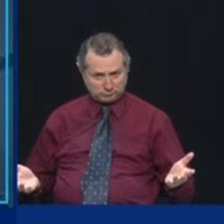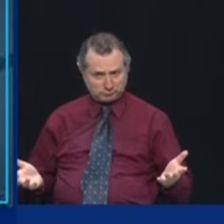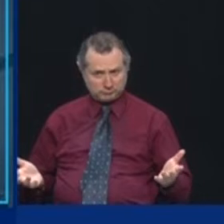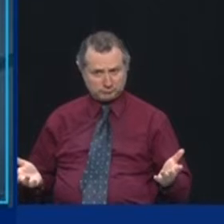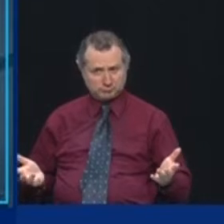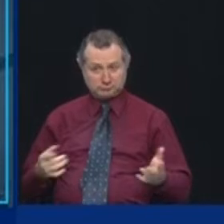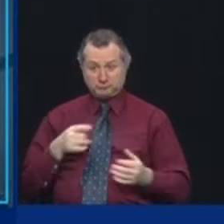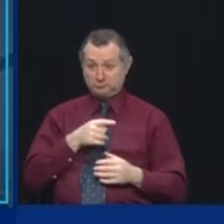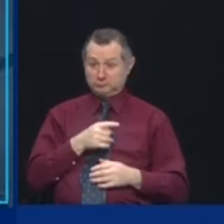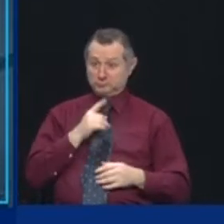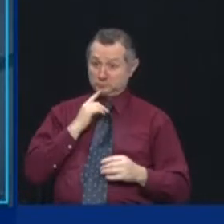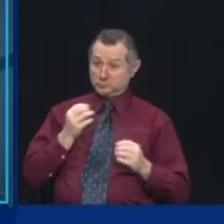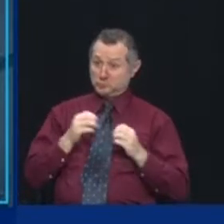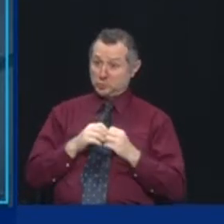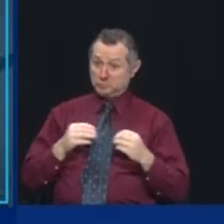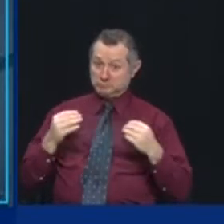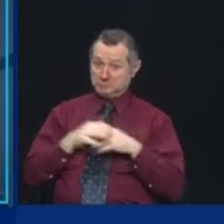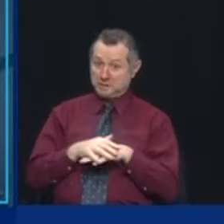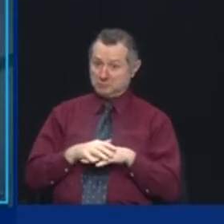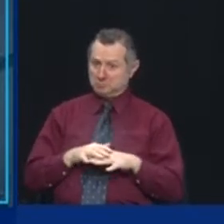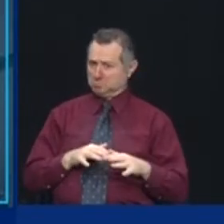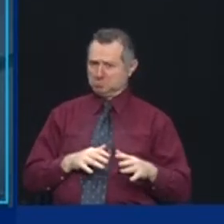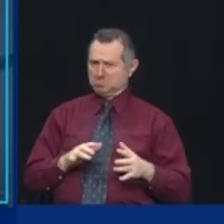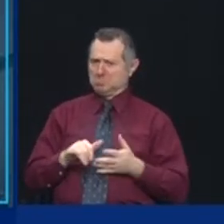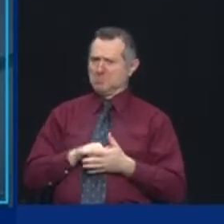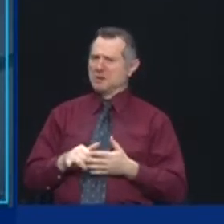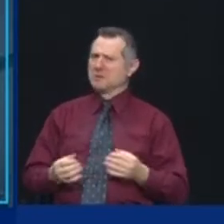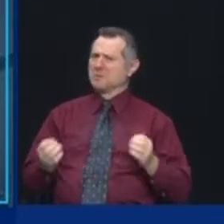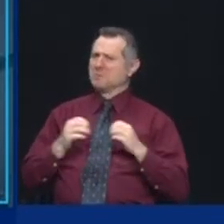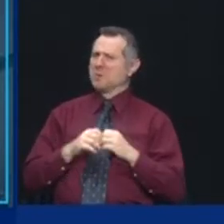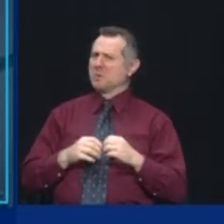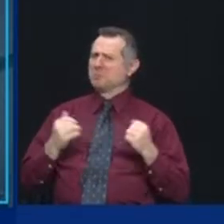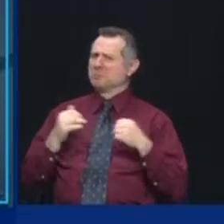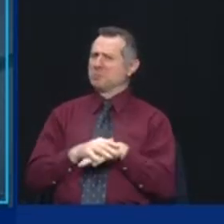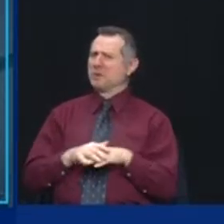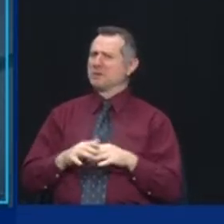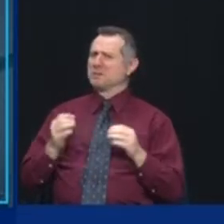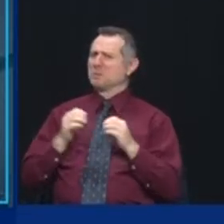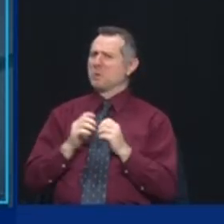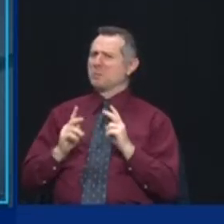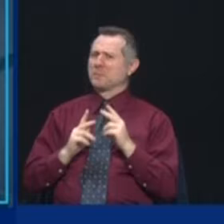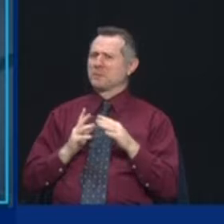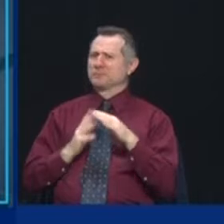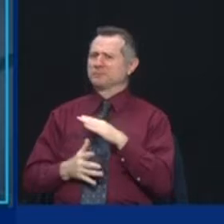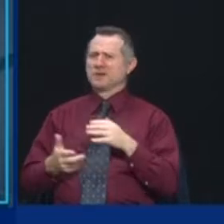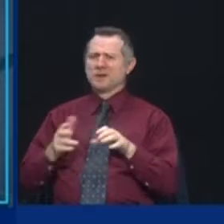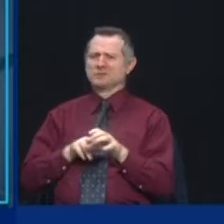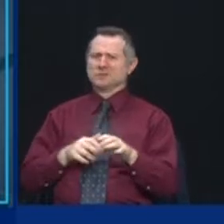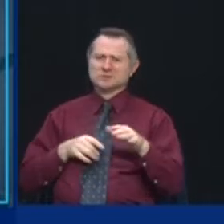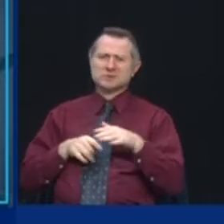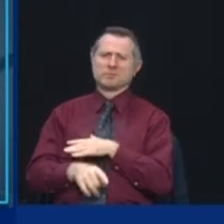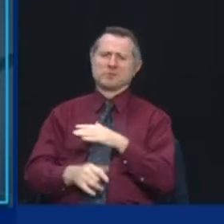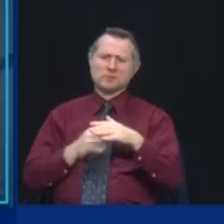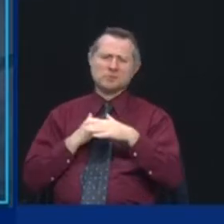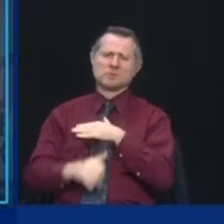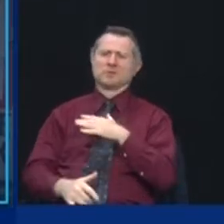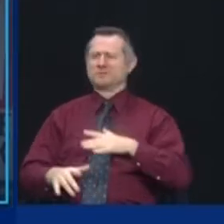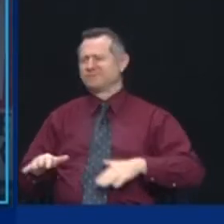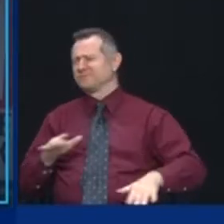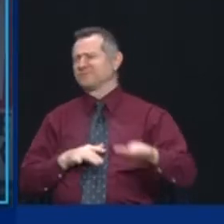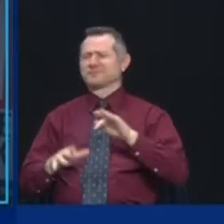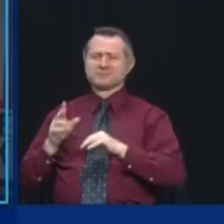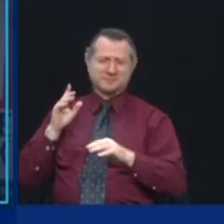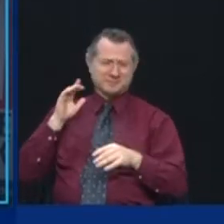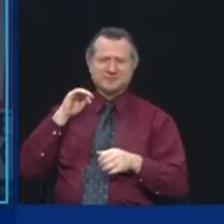Density? Manhattan is more dense, more people on mass transit. It is the behavior of the community.